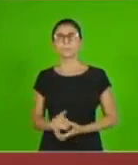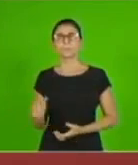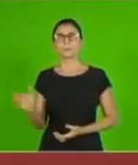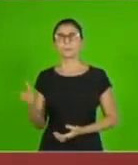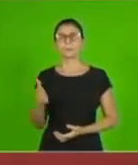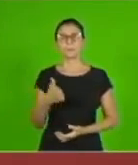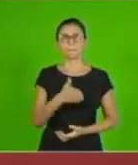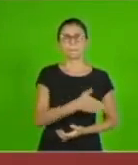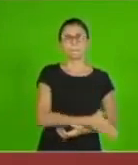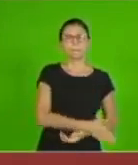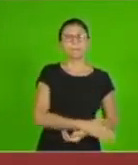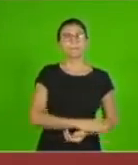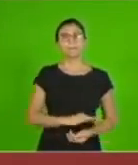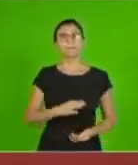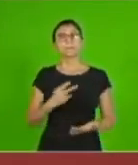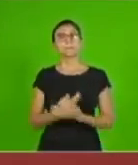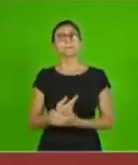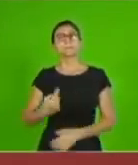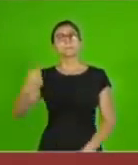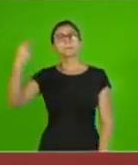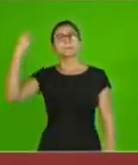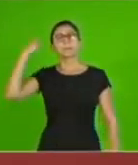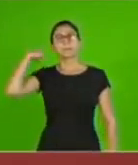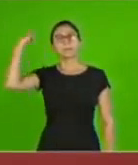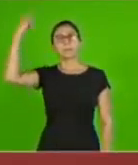happened when